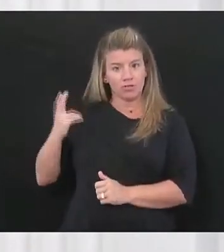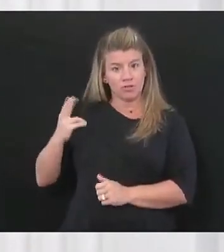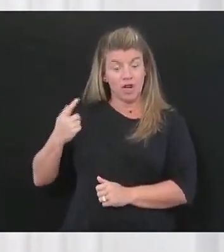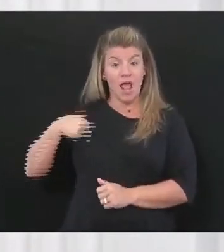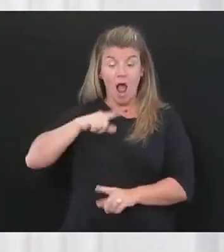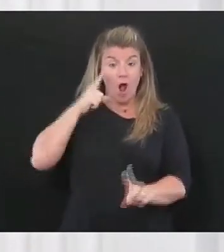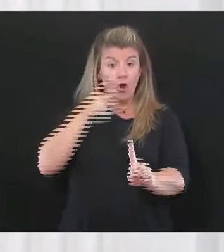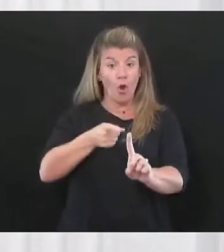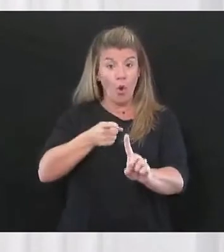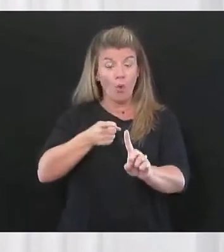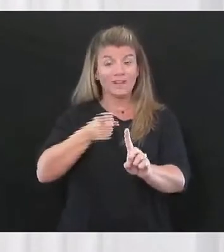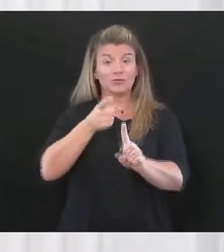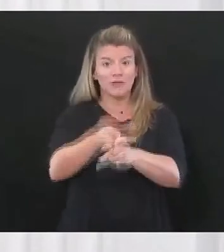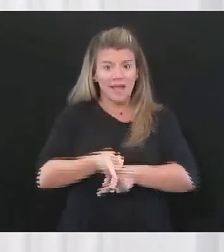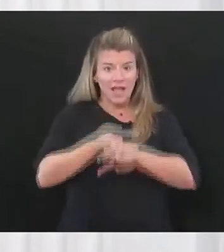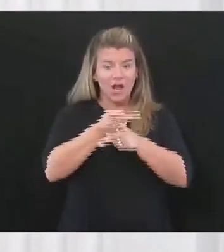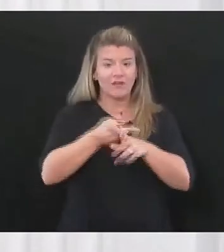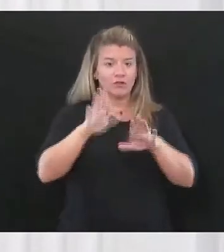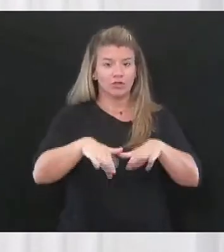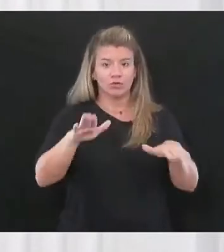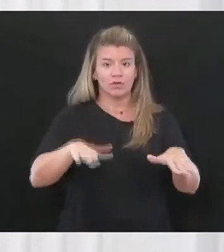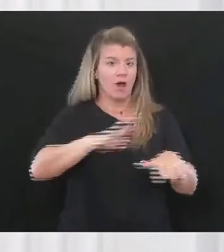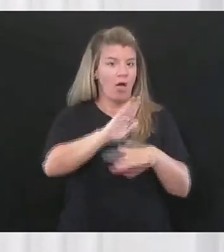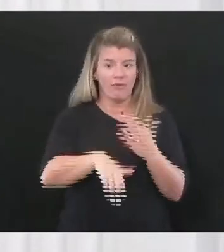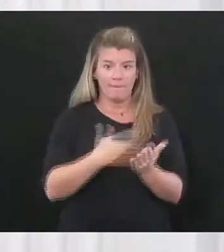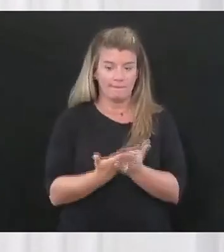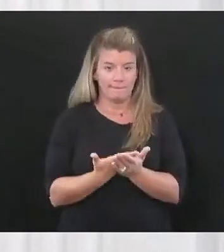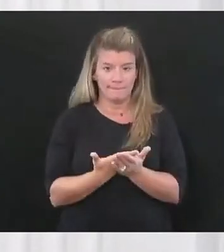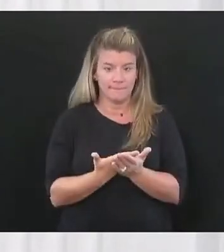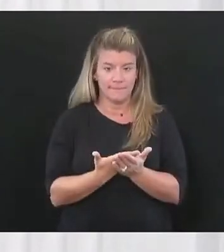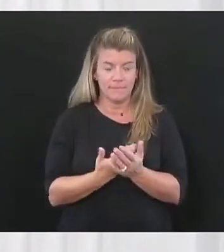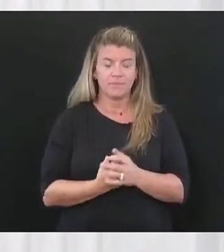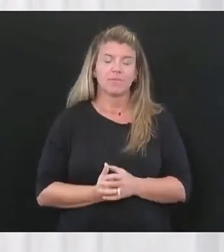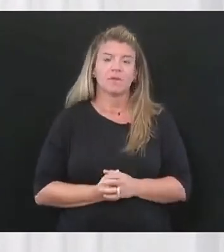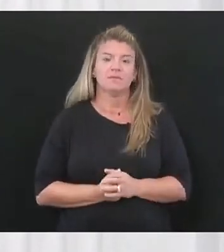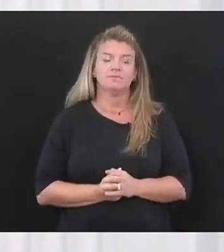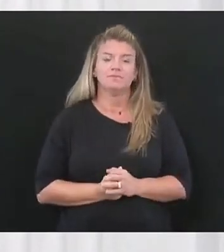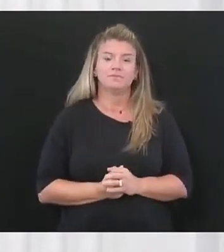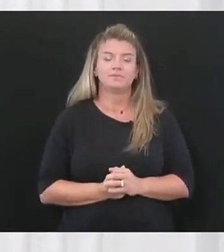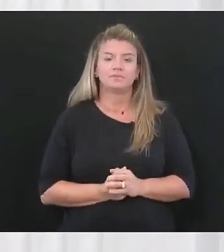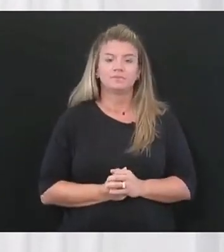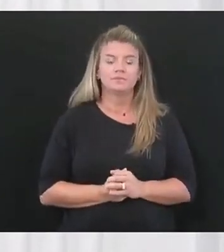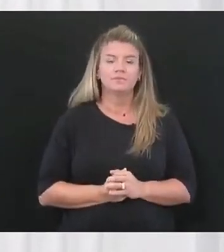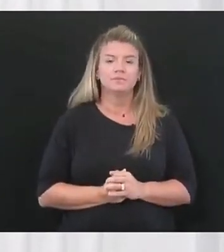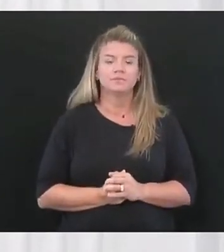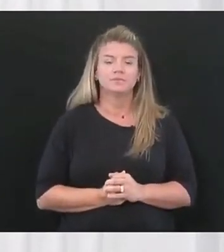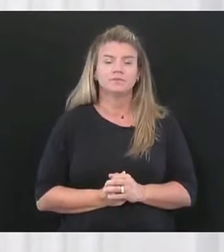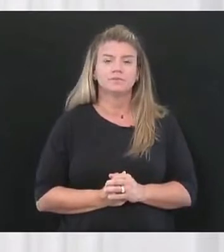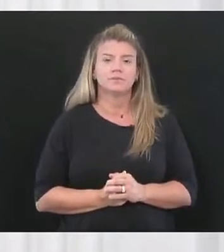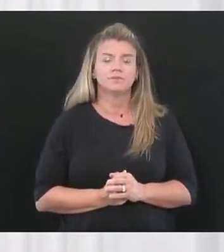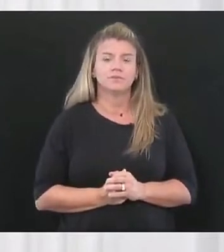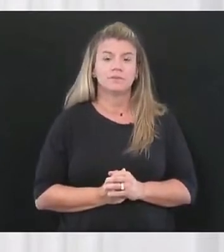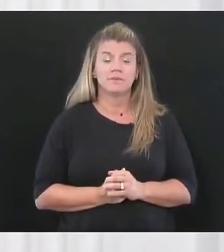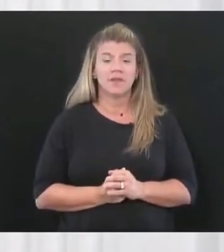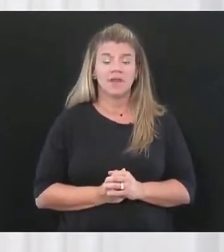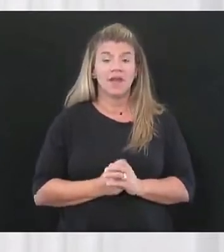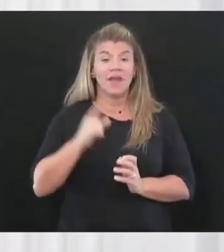in any way possible. He's even considering, you heard him talk, I just want to reiterate a few things